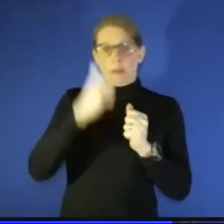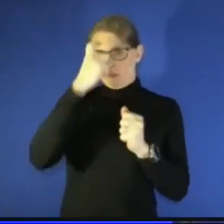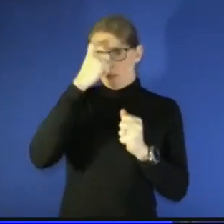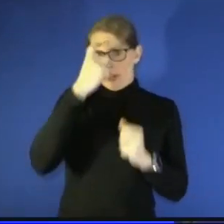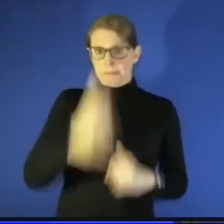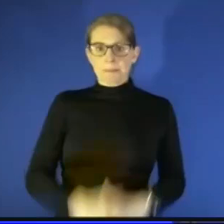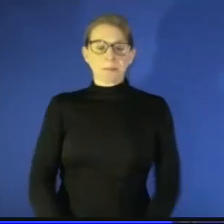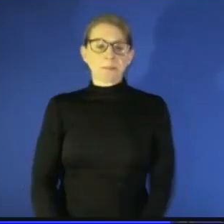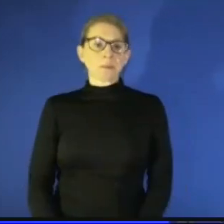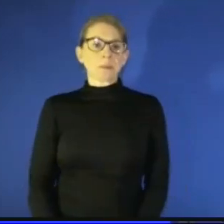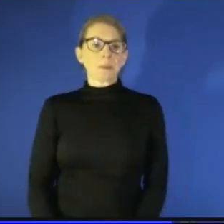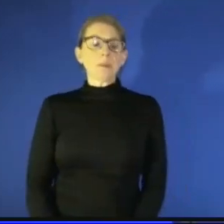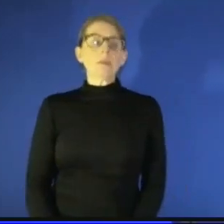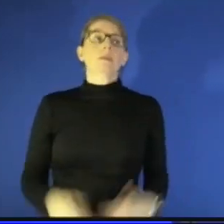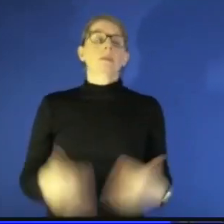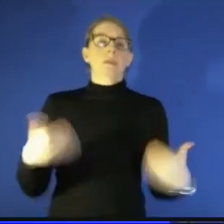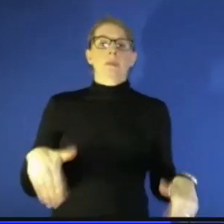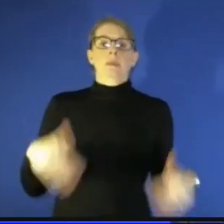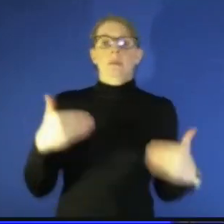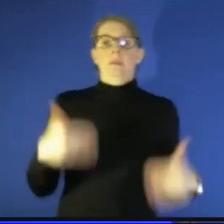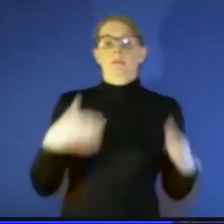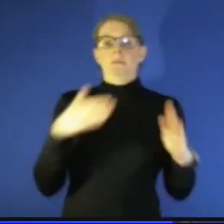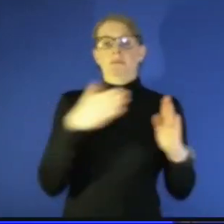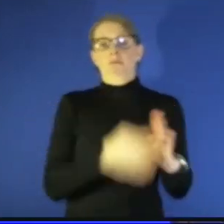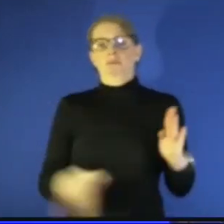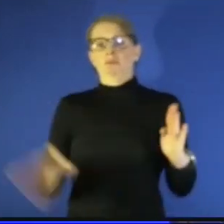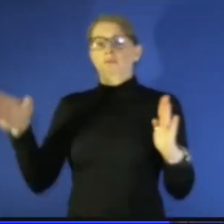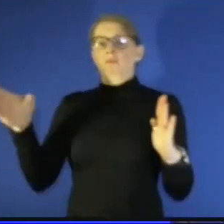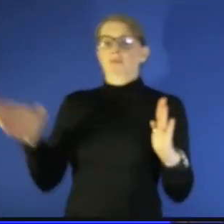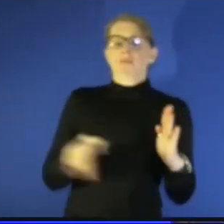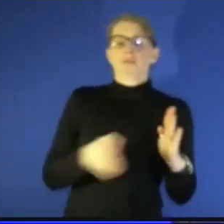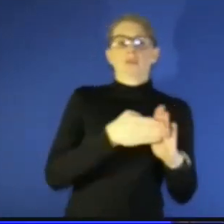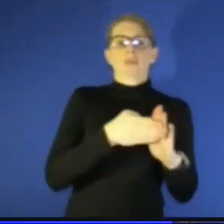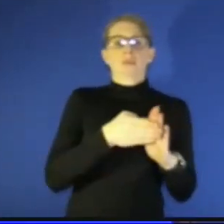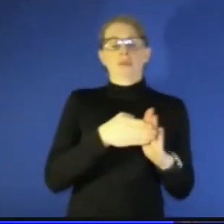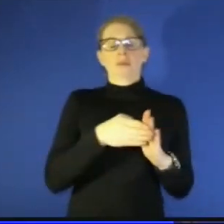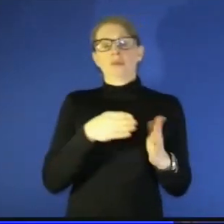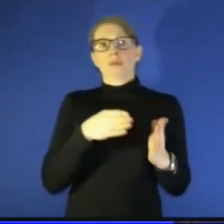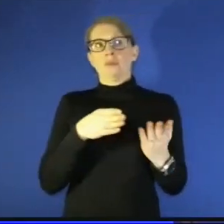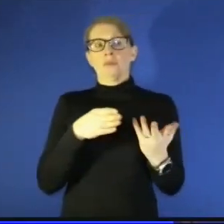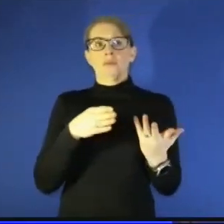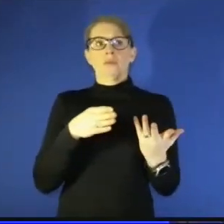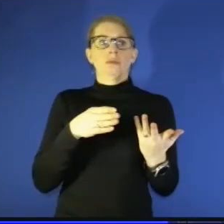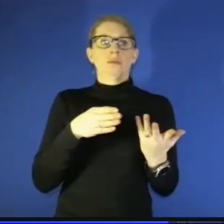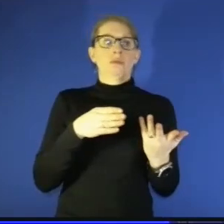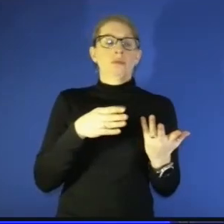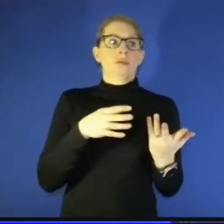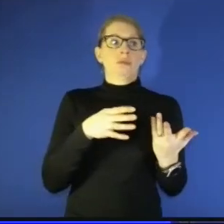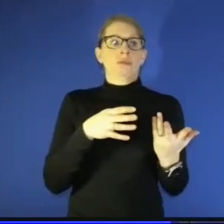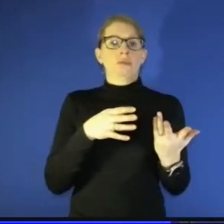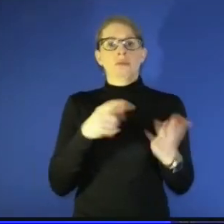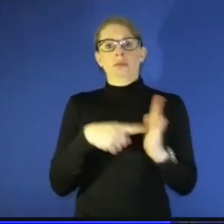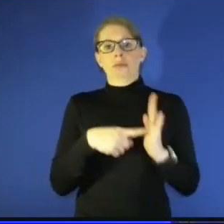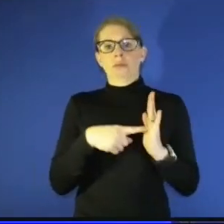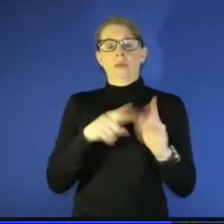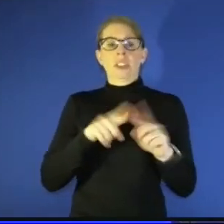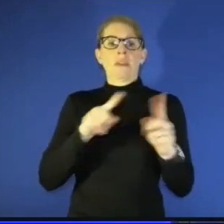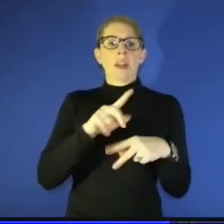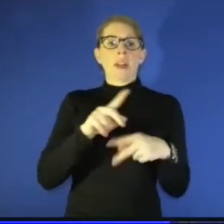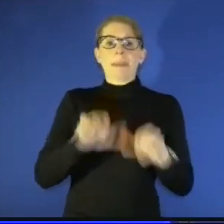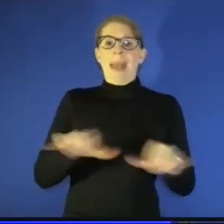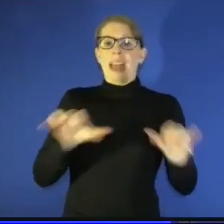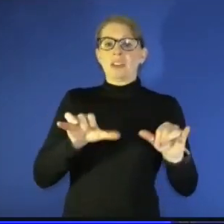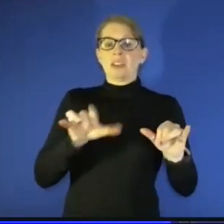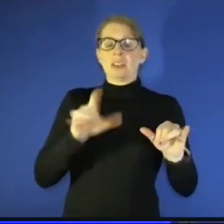a very wide set of pathologies. There's many different patterns of brain bleeding that can occur